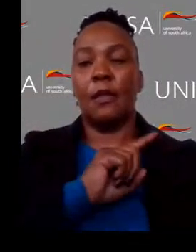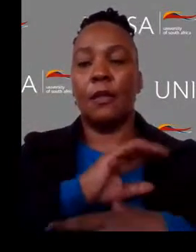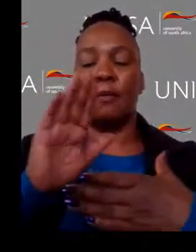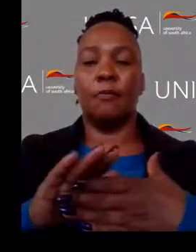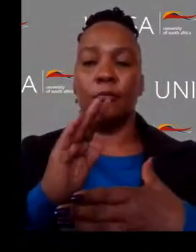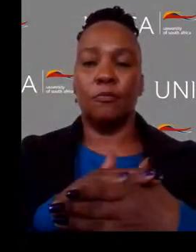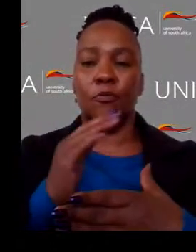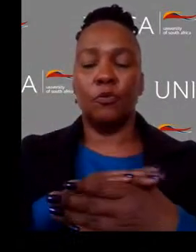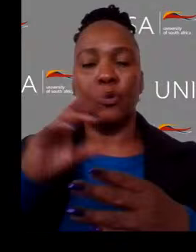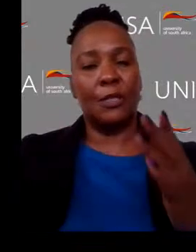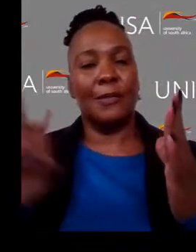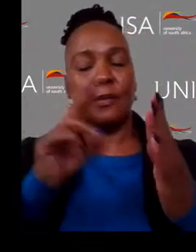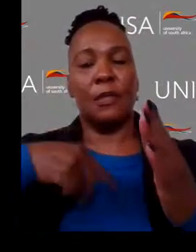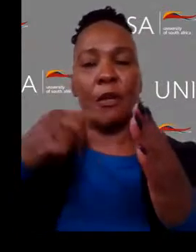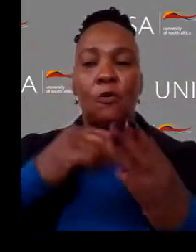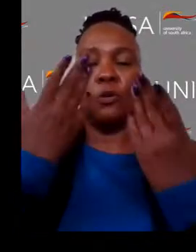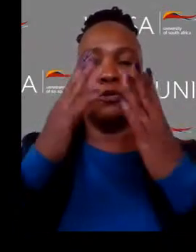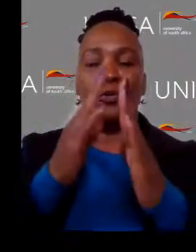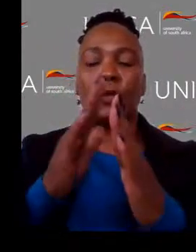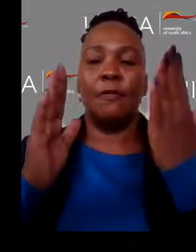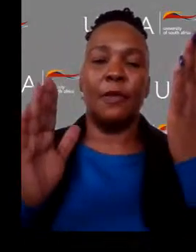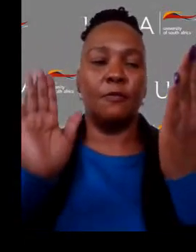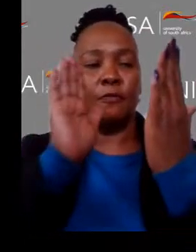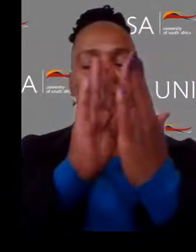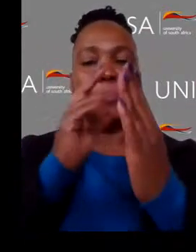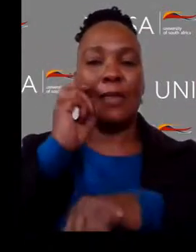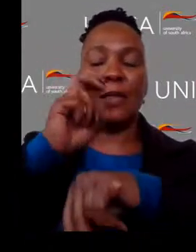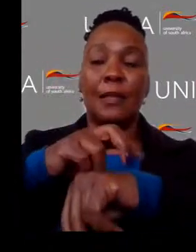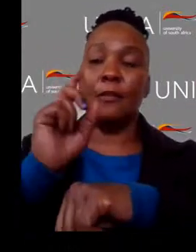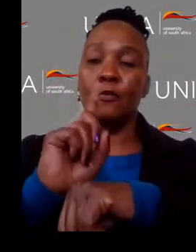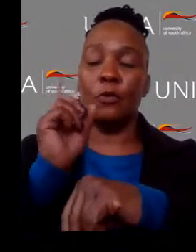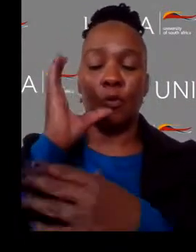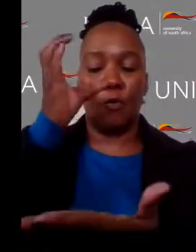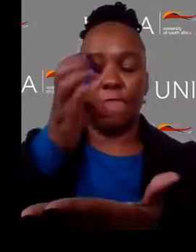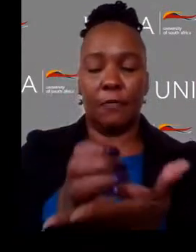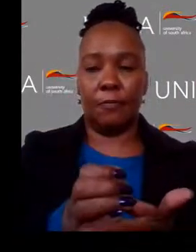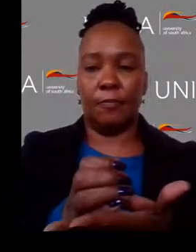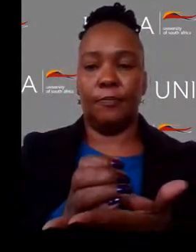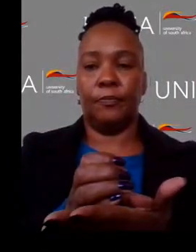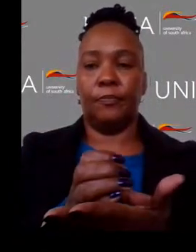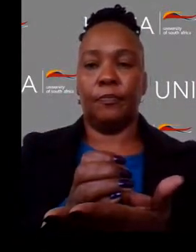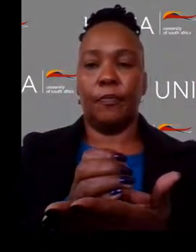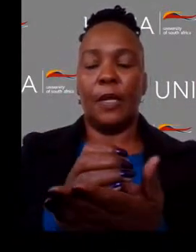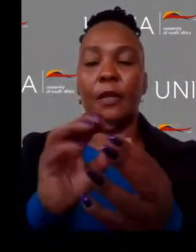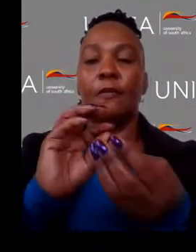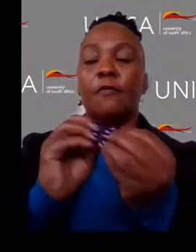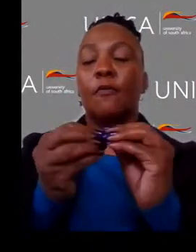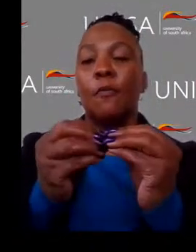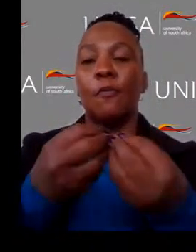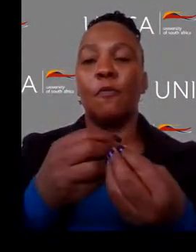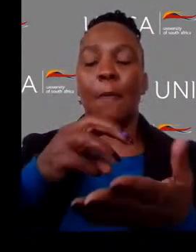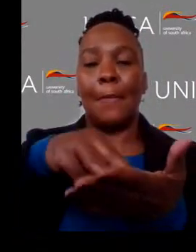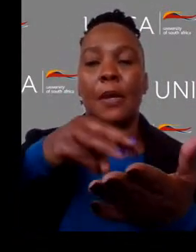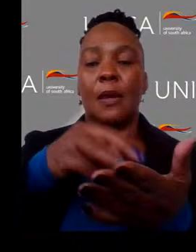our students face to face, we therefore need the confirmation in a form of a medical certificate.